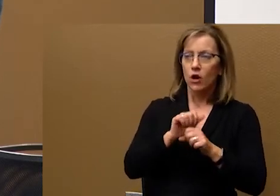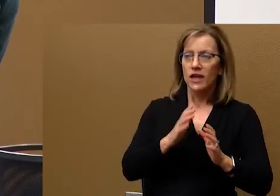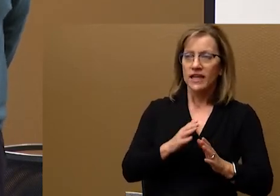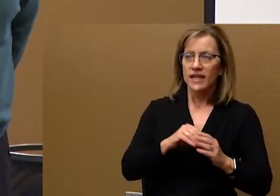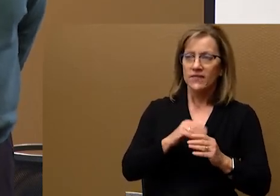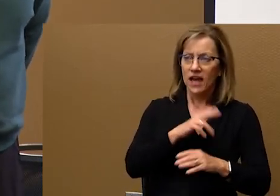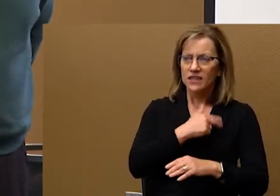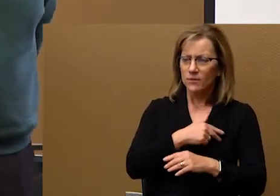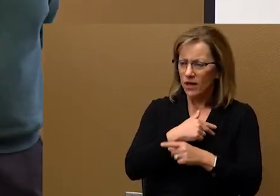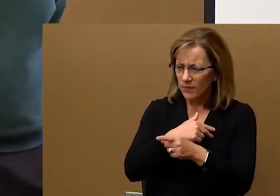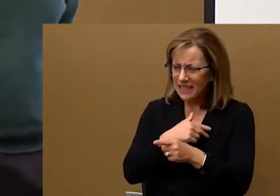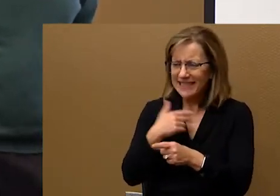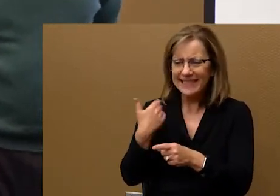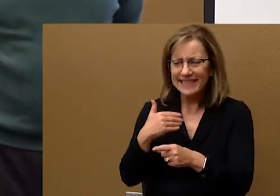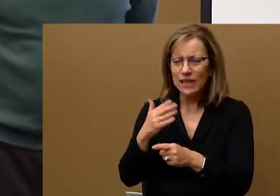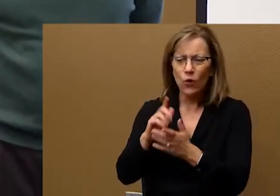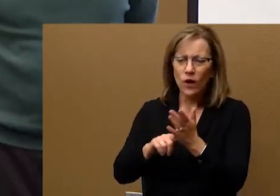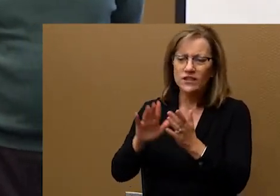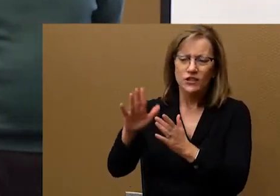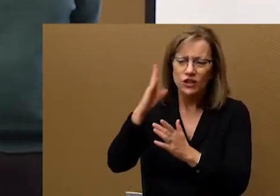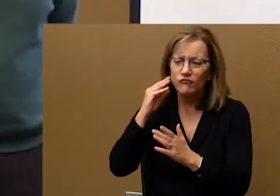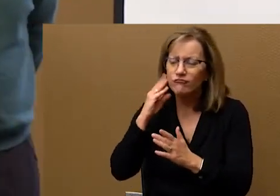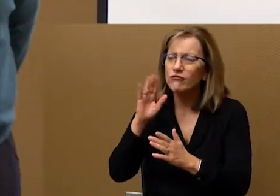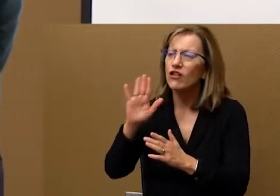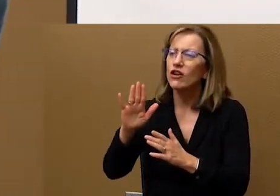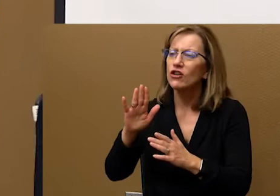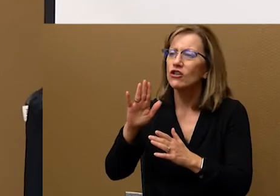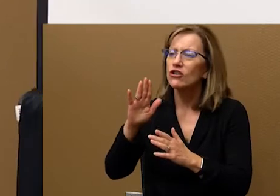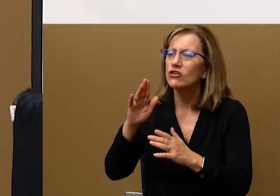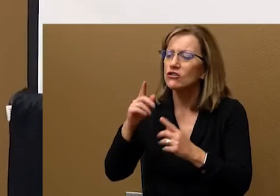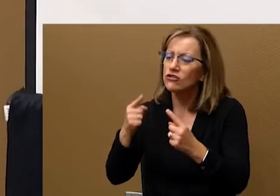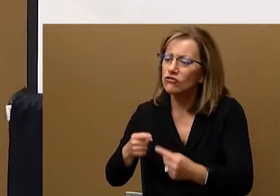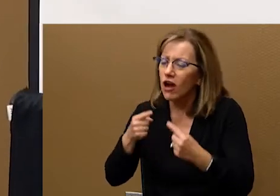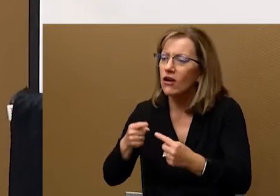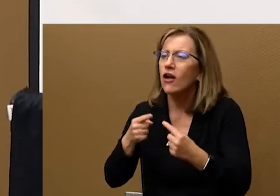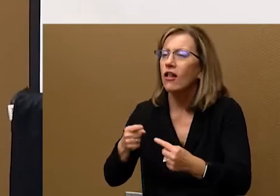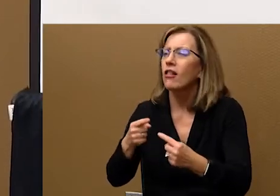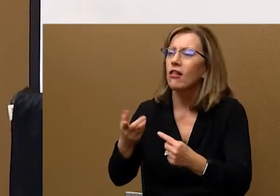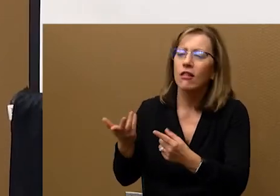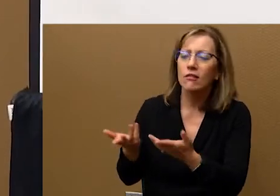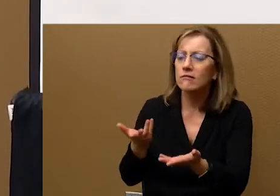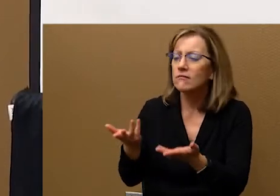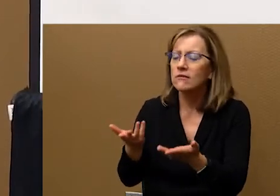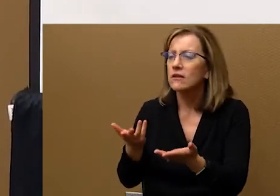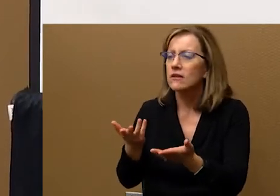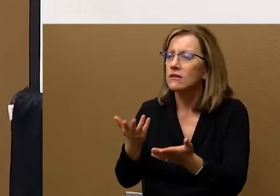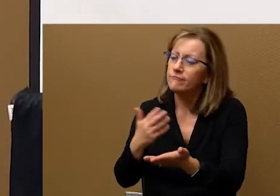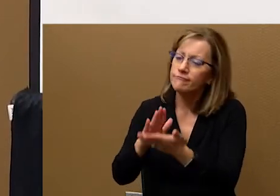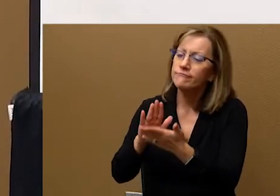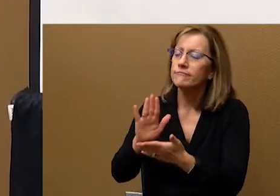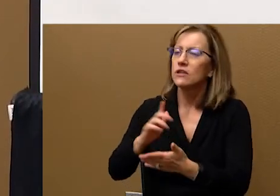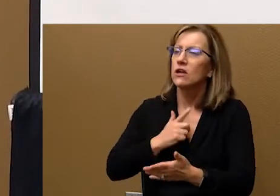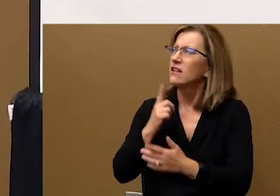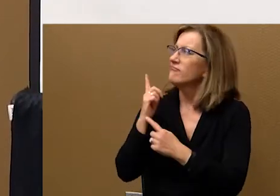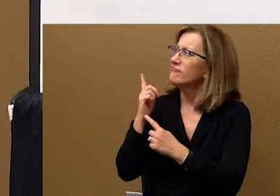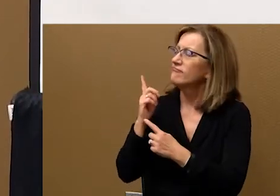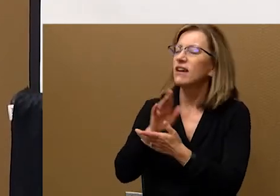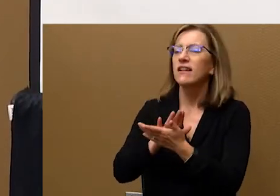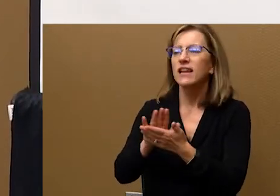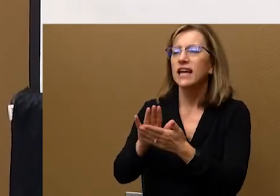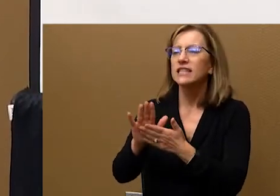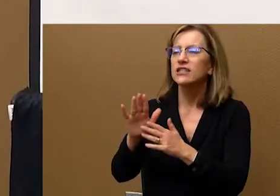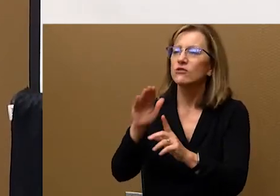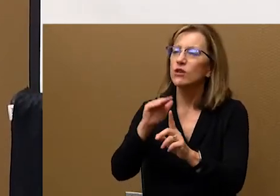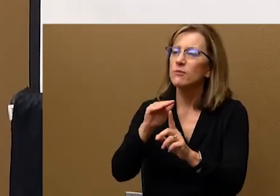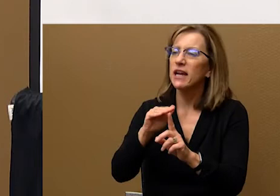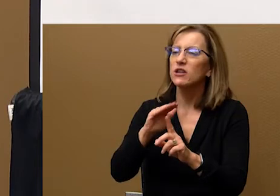employee in a hospital, I think about what they've gone through and the struggles, and I consider